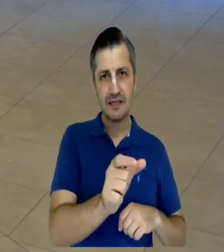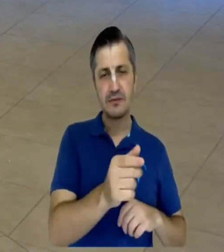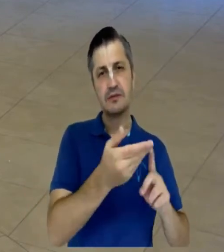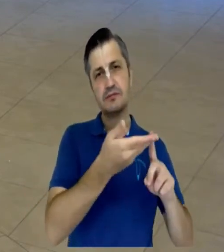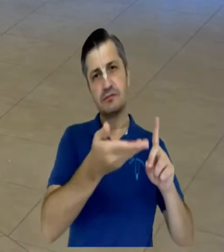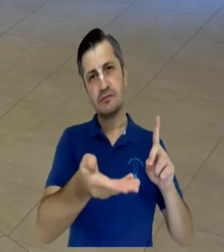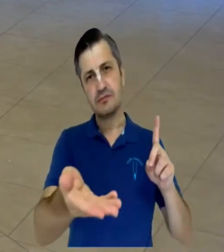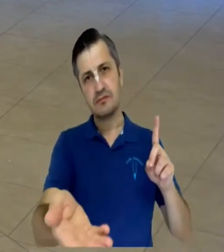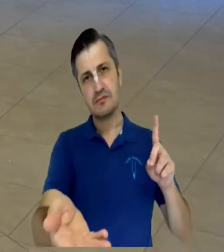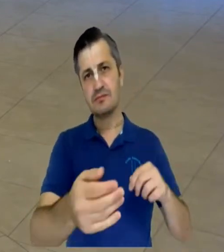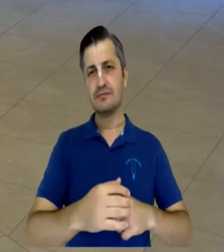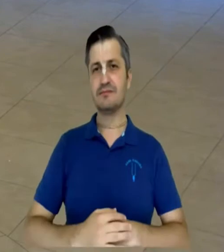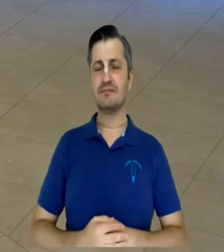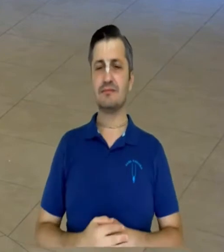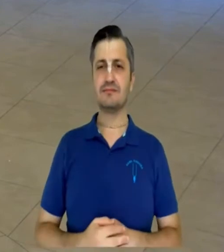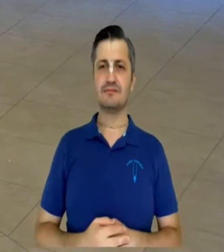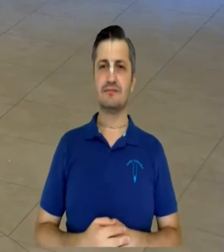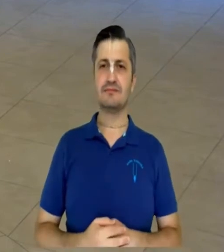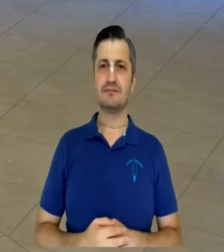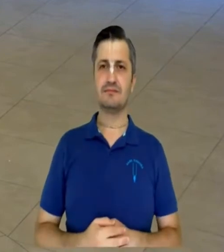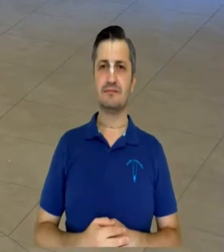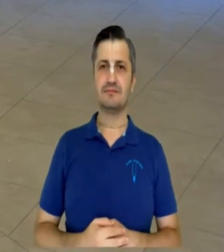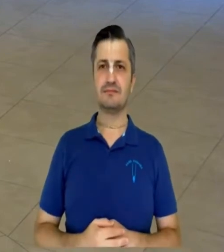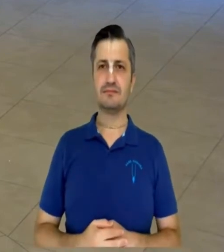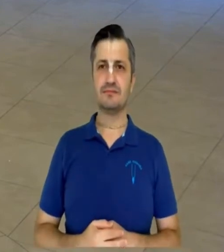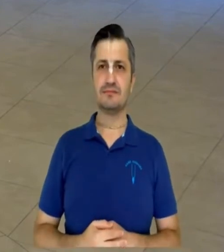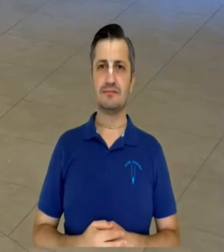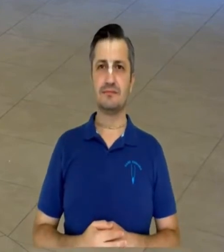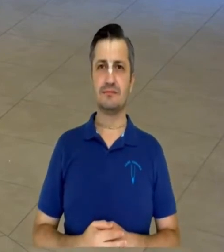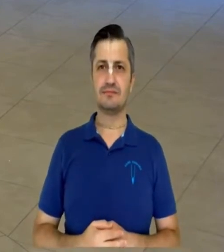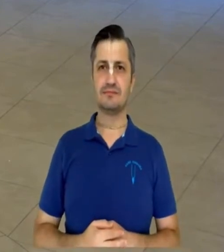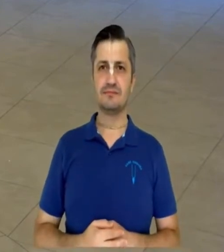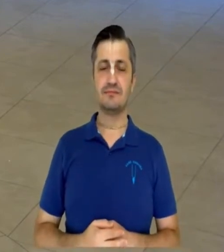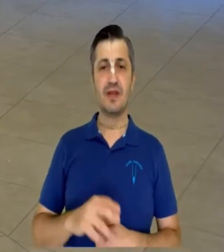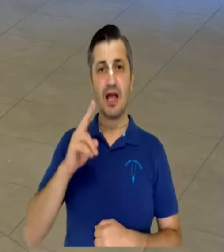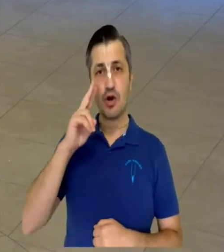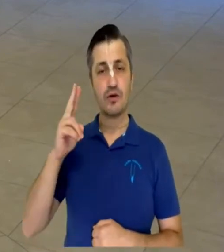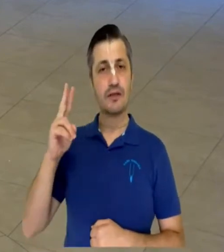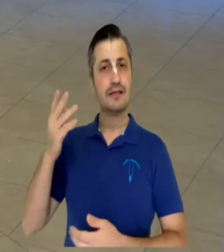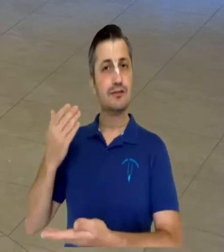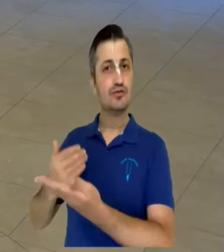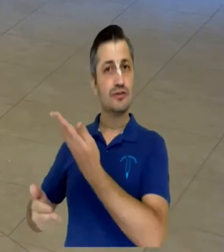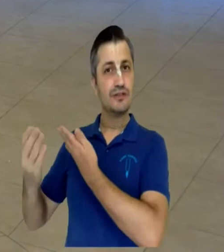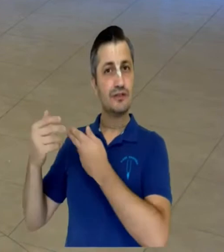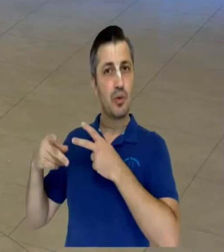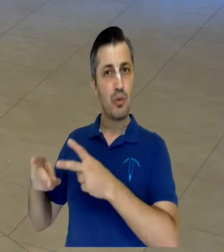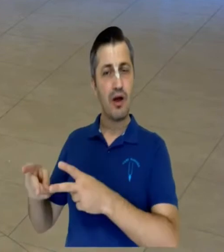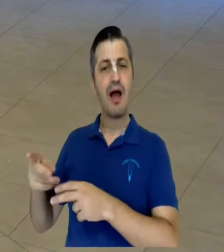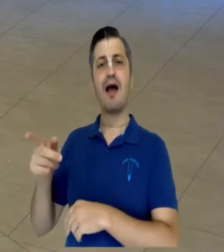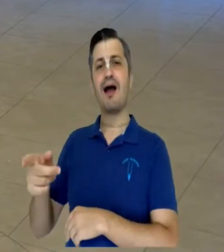So we can understand by a little bit, by getting the glimpse of the traditional ways, we can